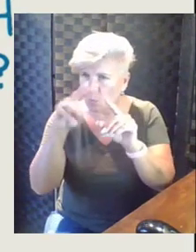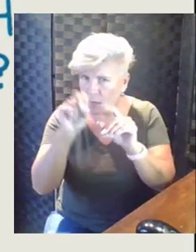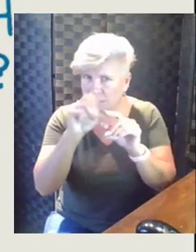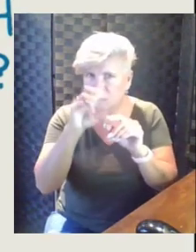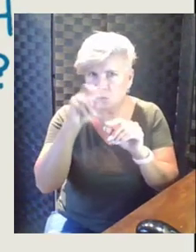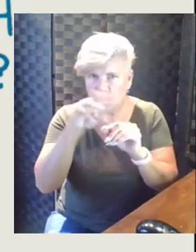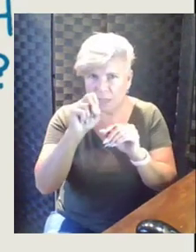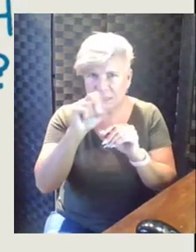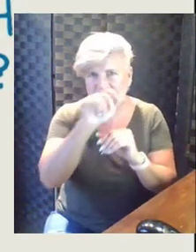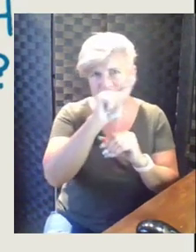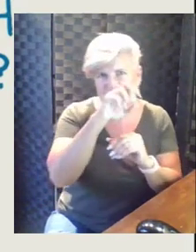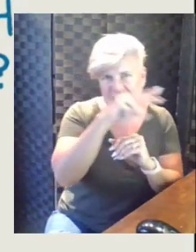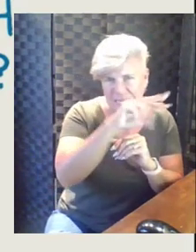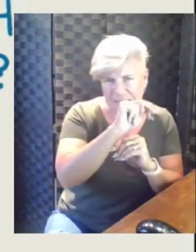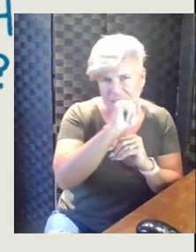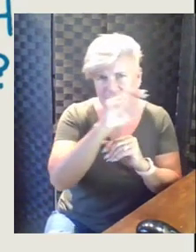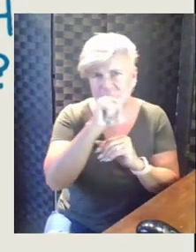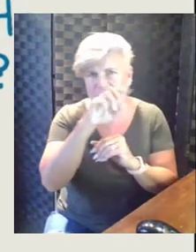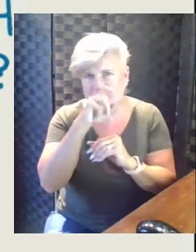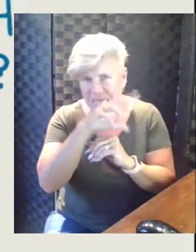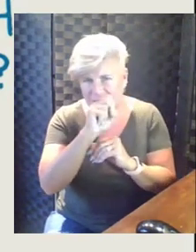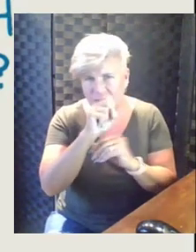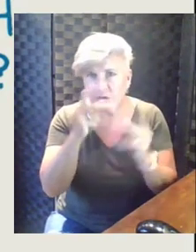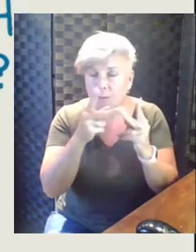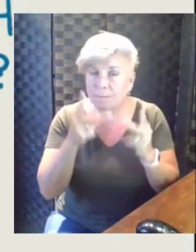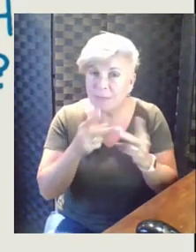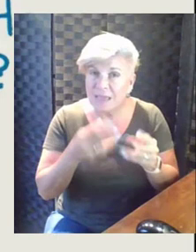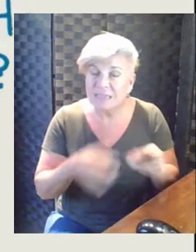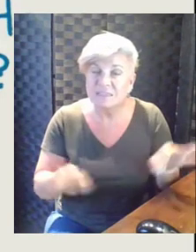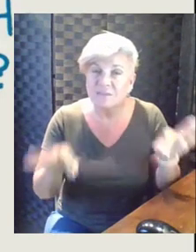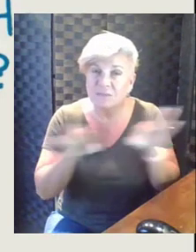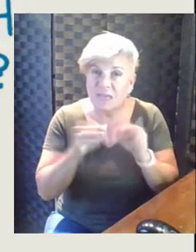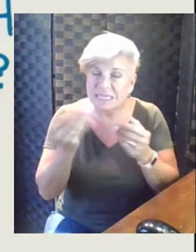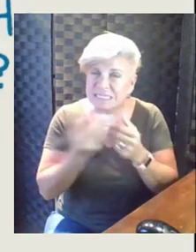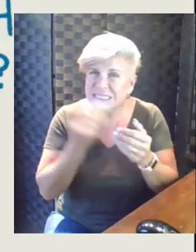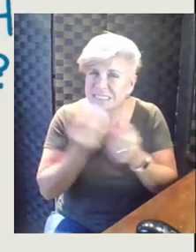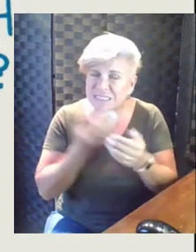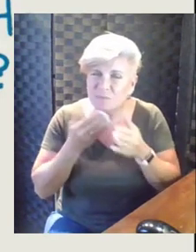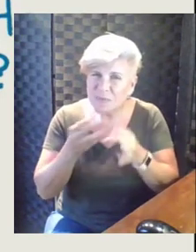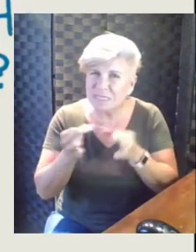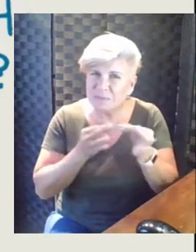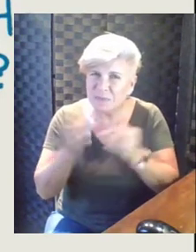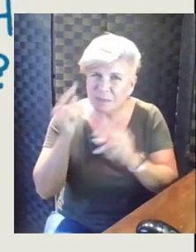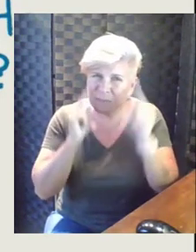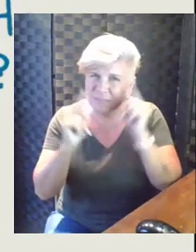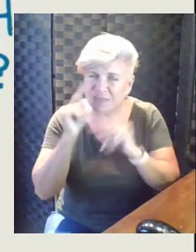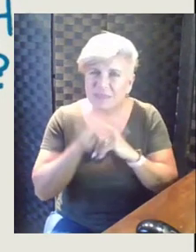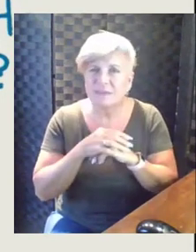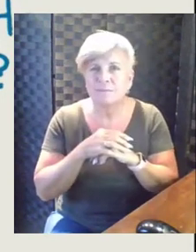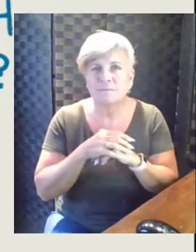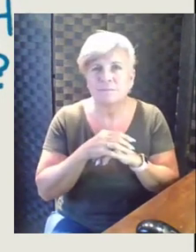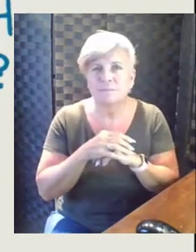and tens from tens. So place value is an easy way for him to explain his thinking.